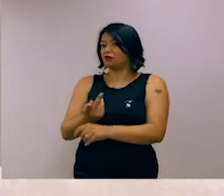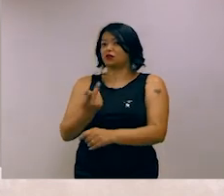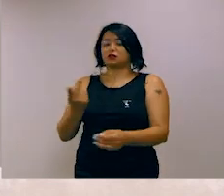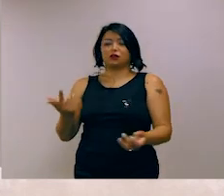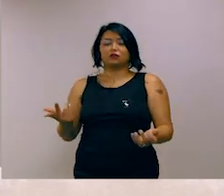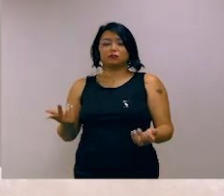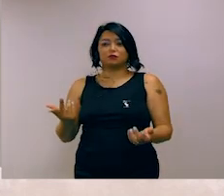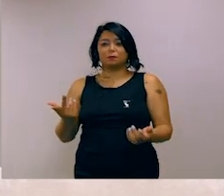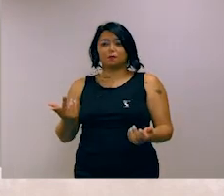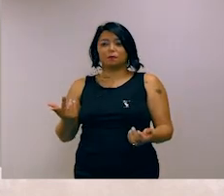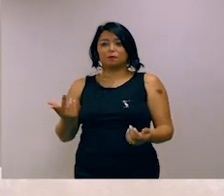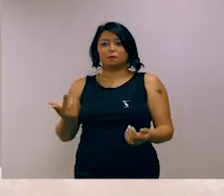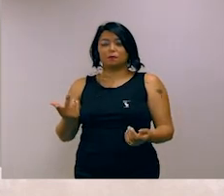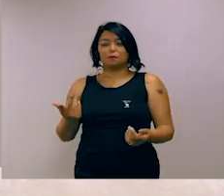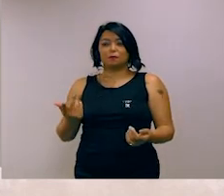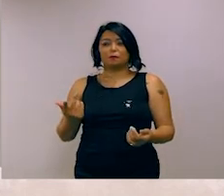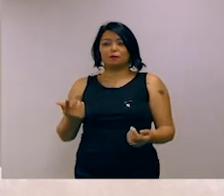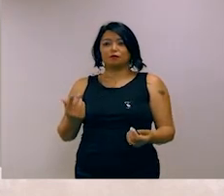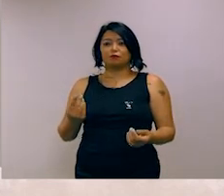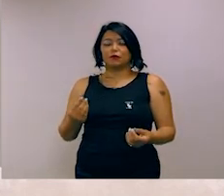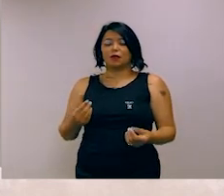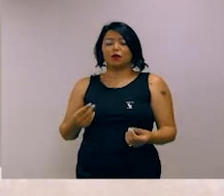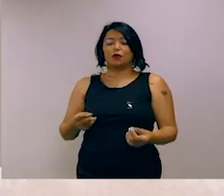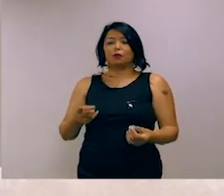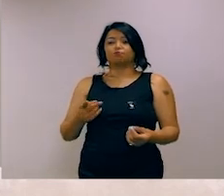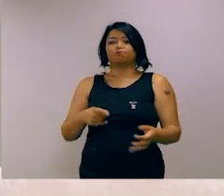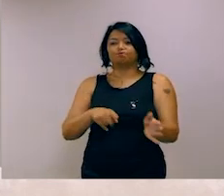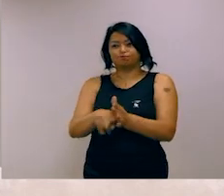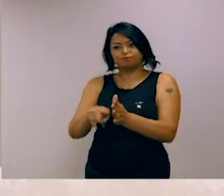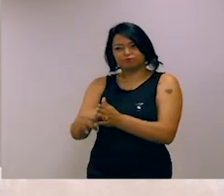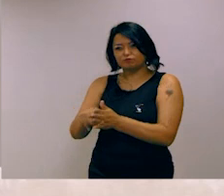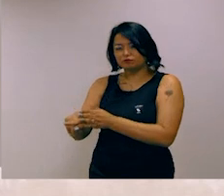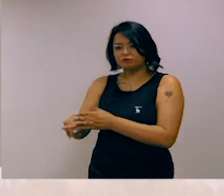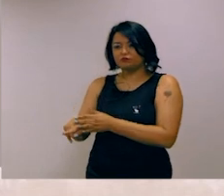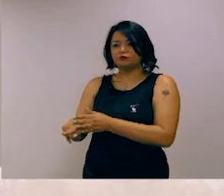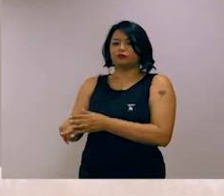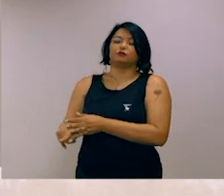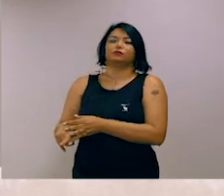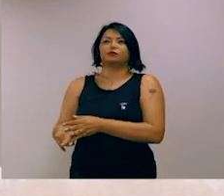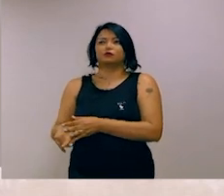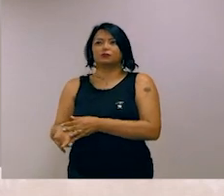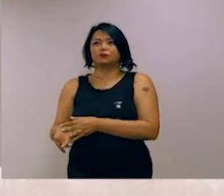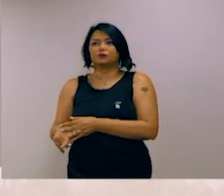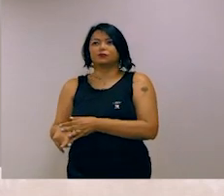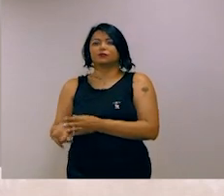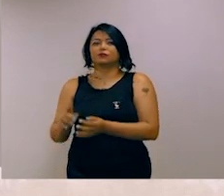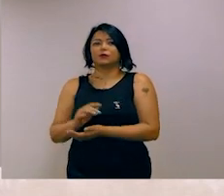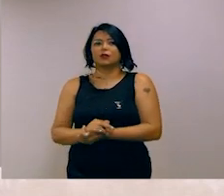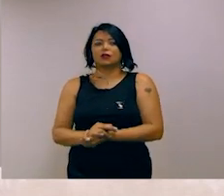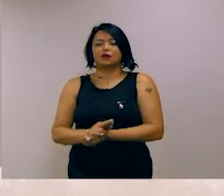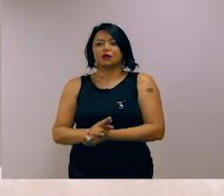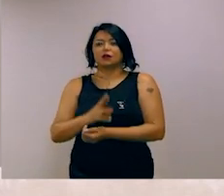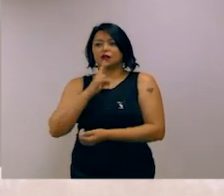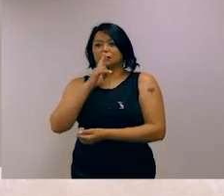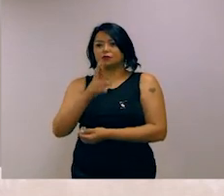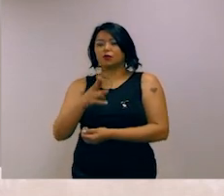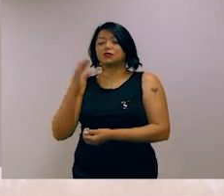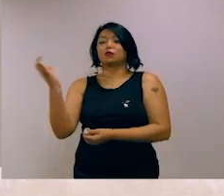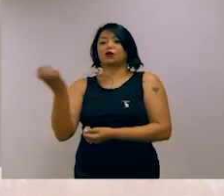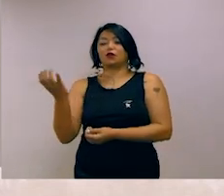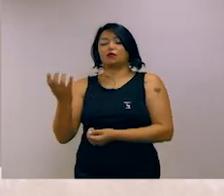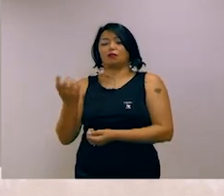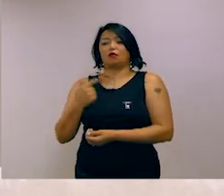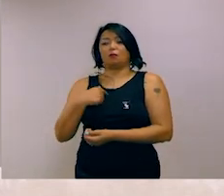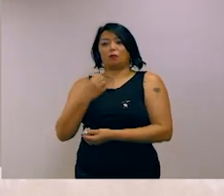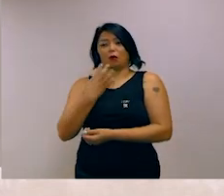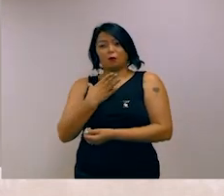policy because it answers exactly what we're interested in, and that's what will be the effect on Y